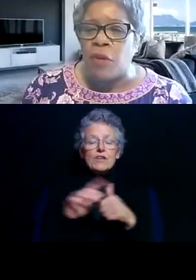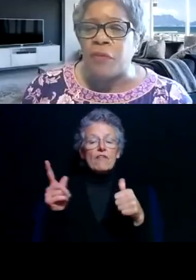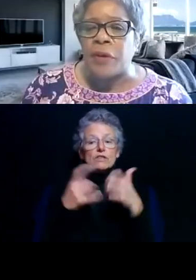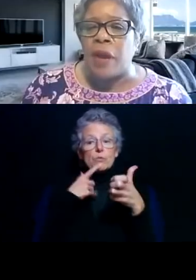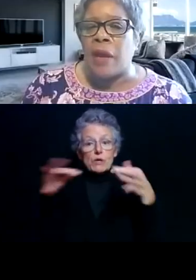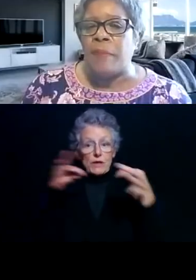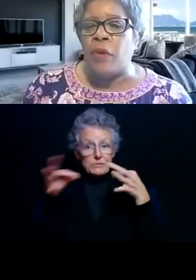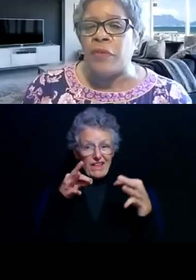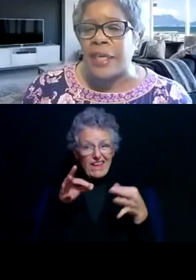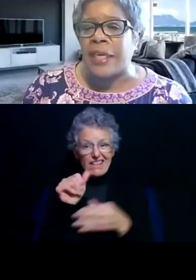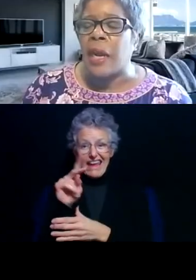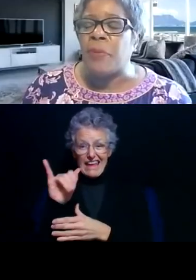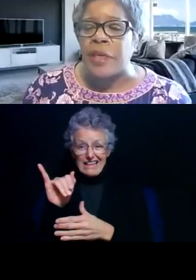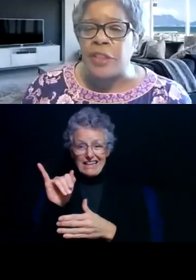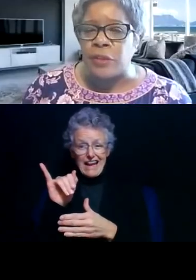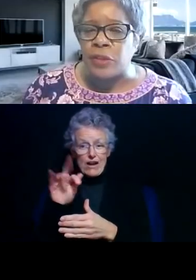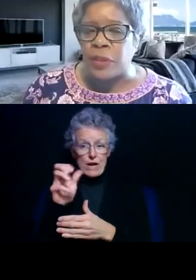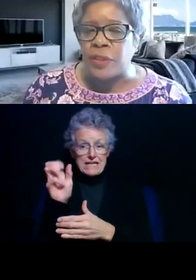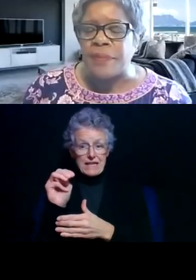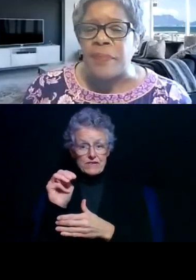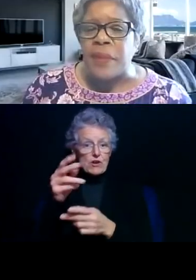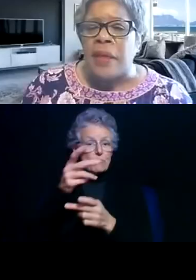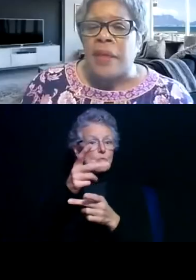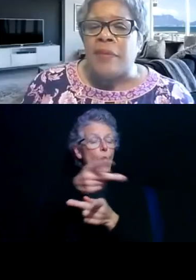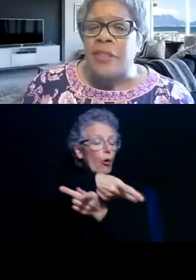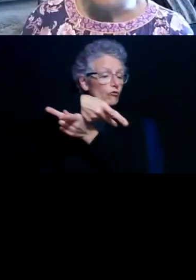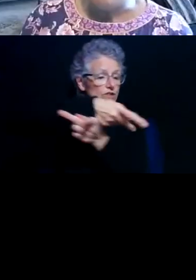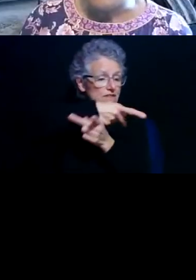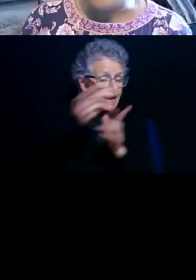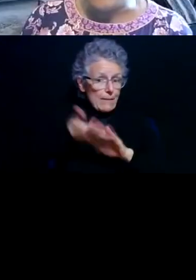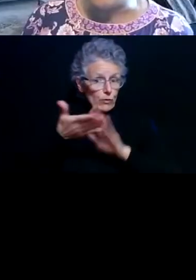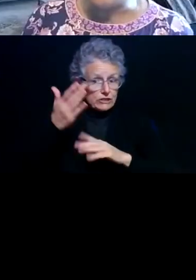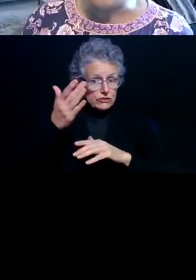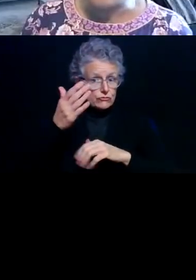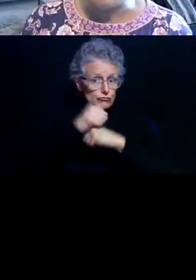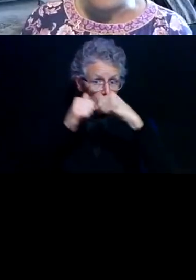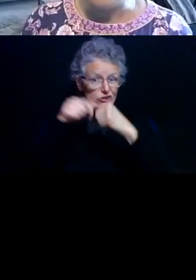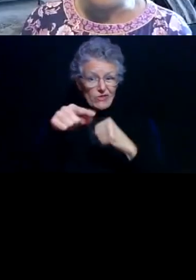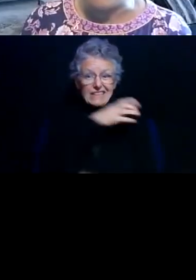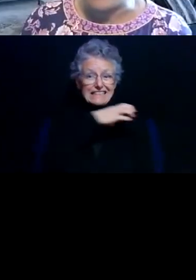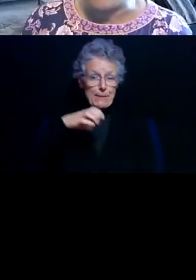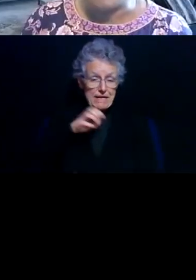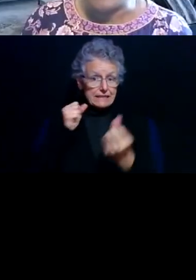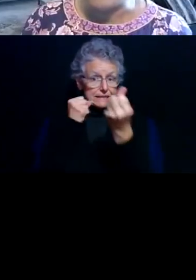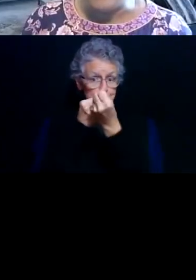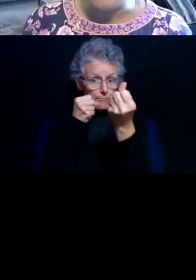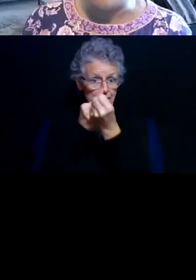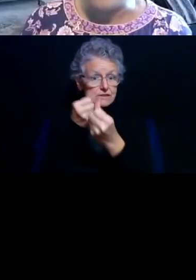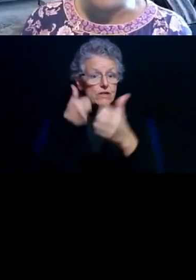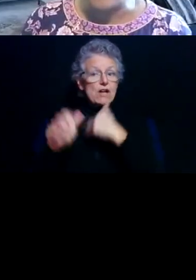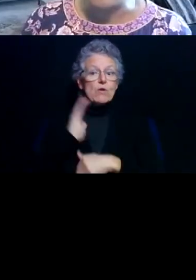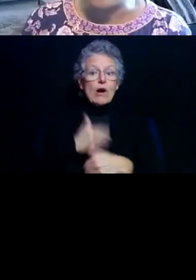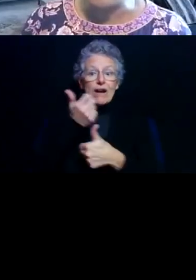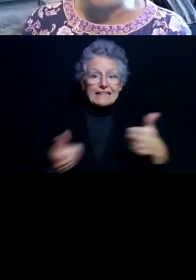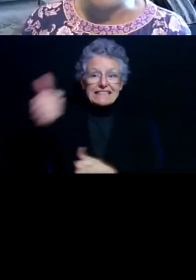Anti-Racism Oversight operational structure. This committee is sponsored by our executive